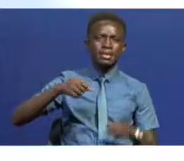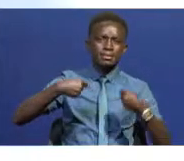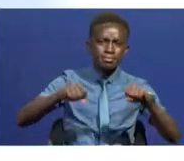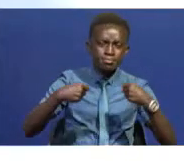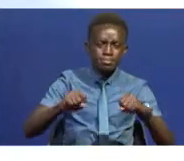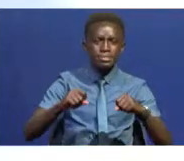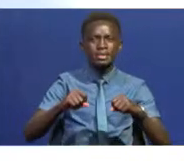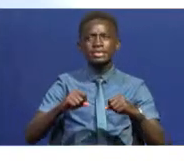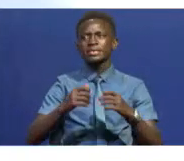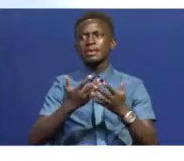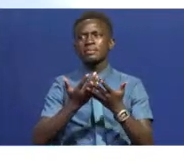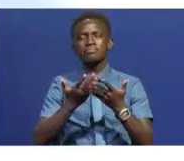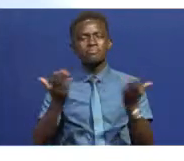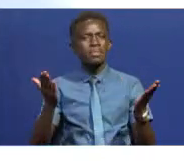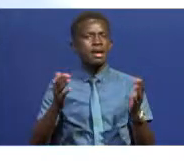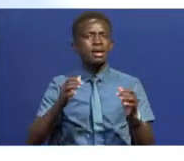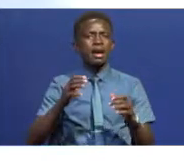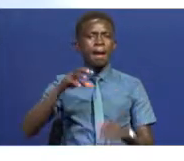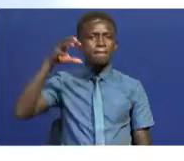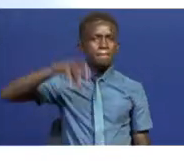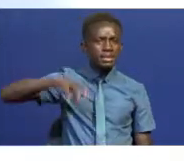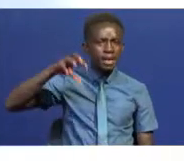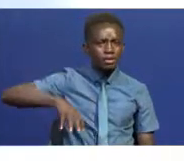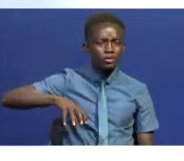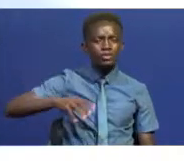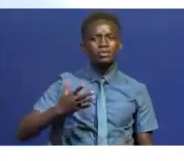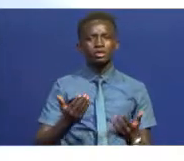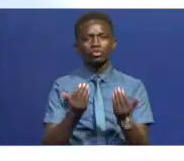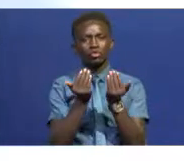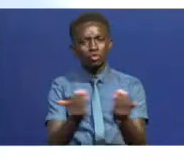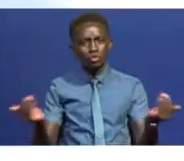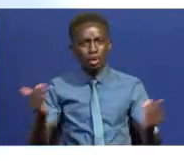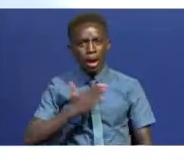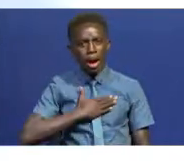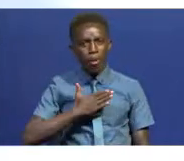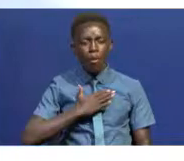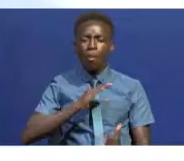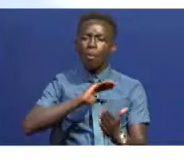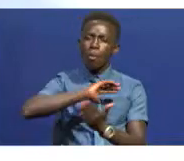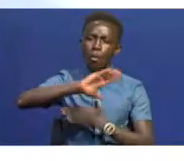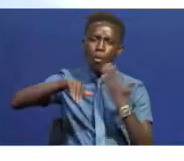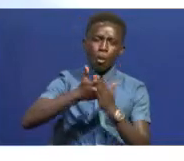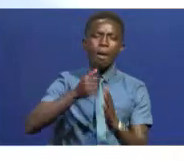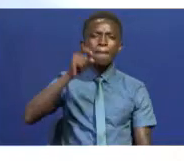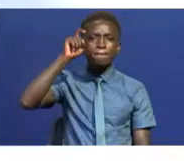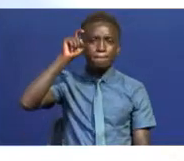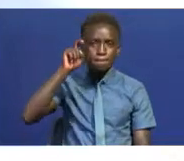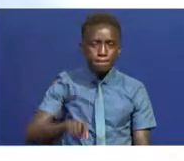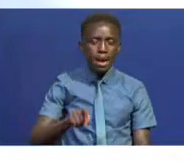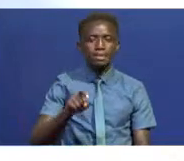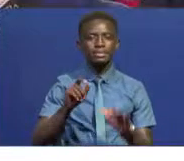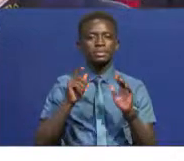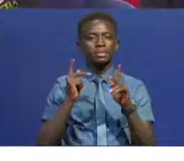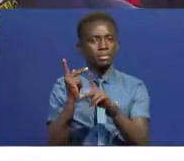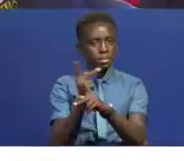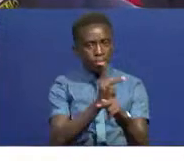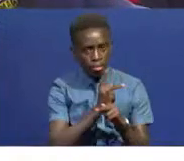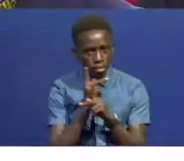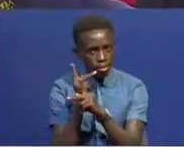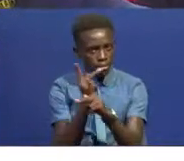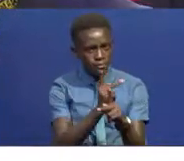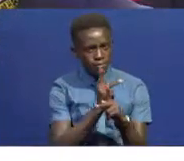in public transport, our children, all of us must be conscious about the